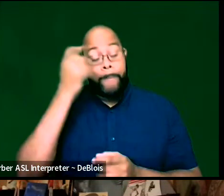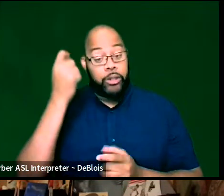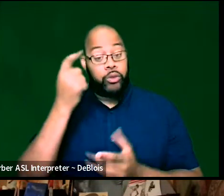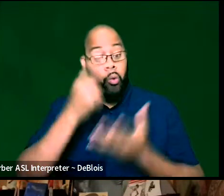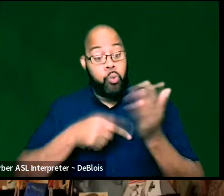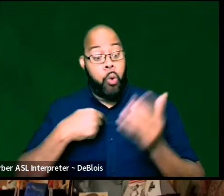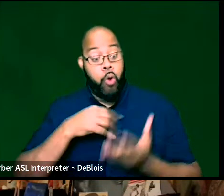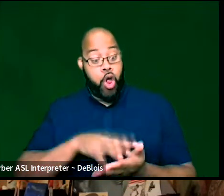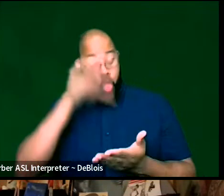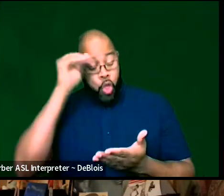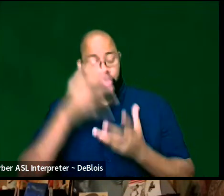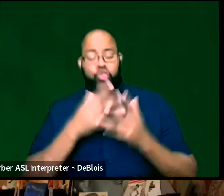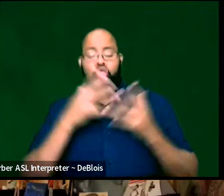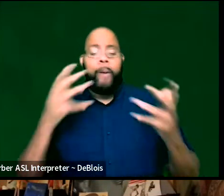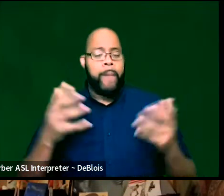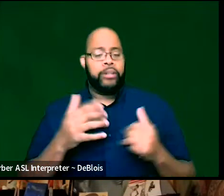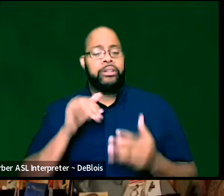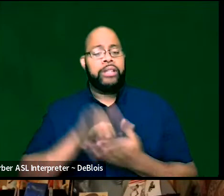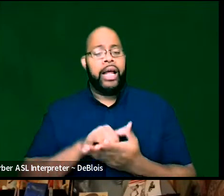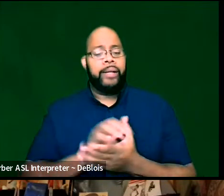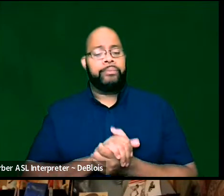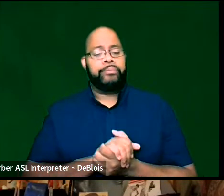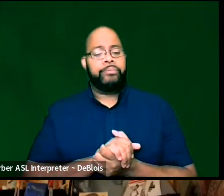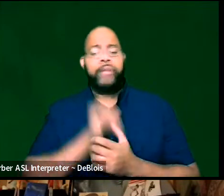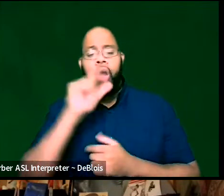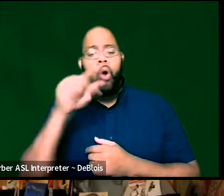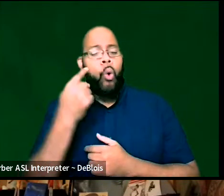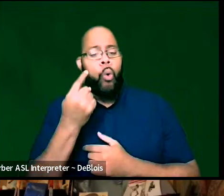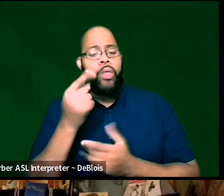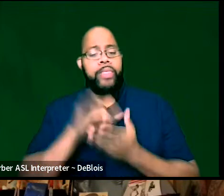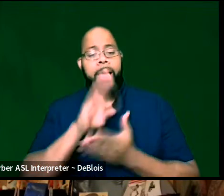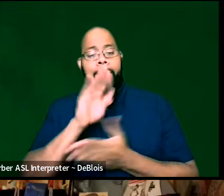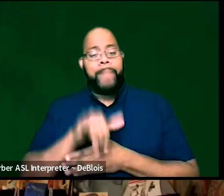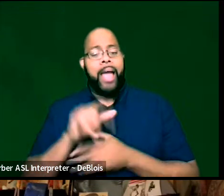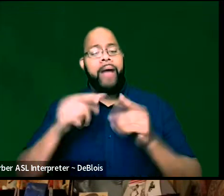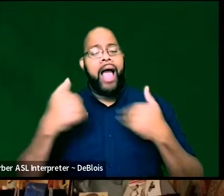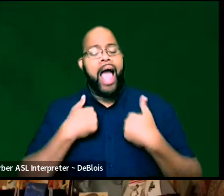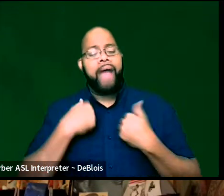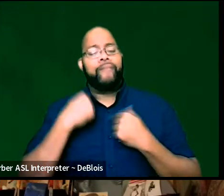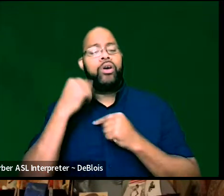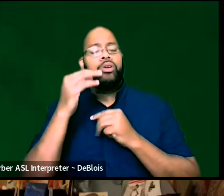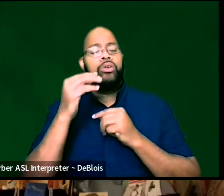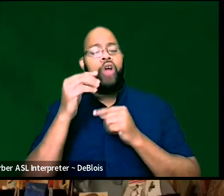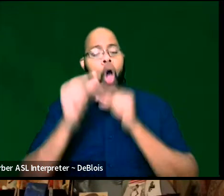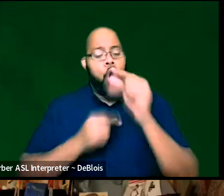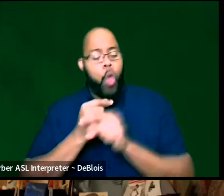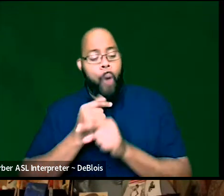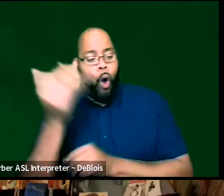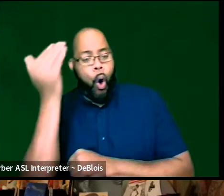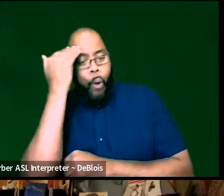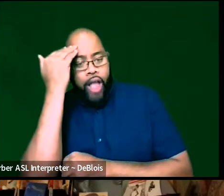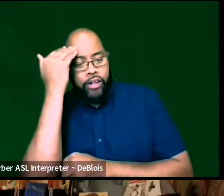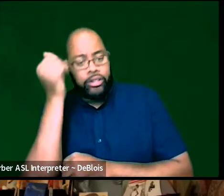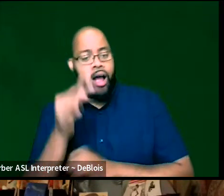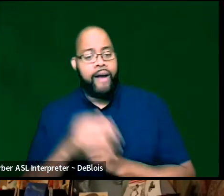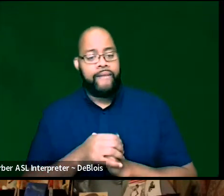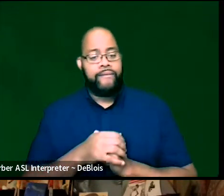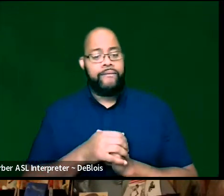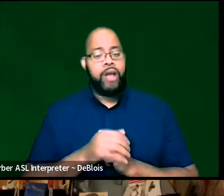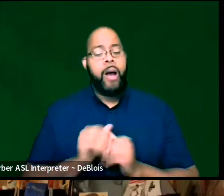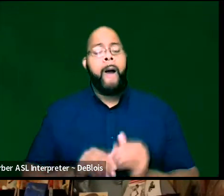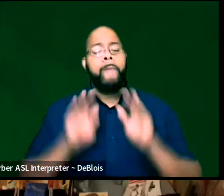we're learning so much is that it's not just about the Bay, but it's having a global awareness of